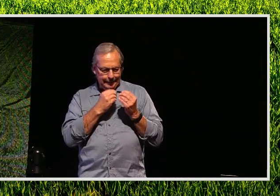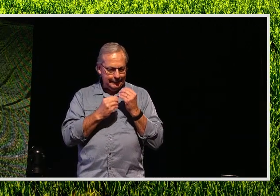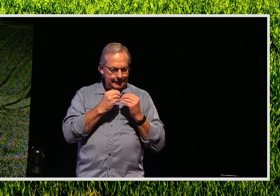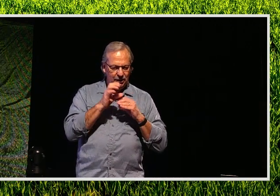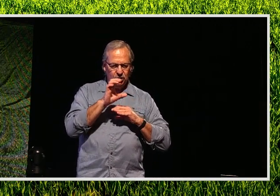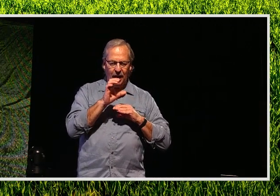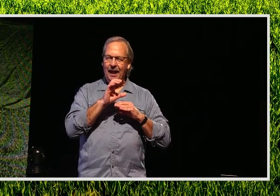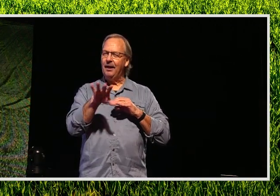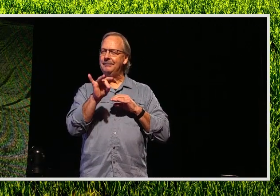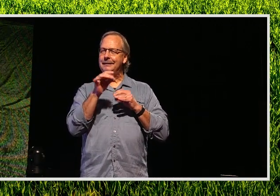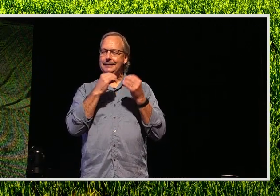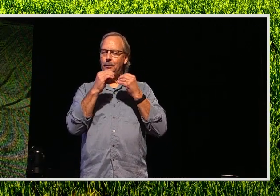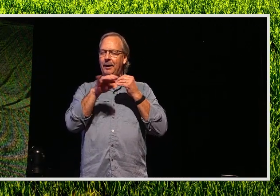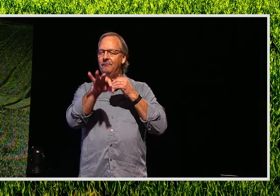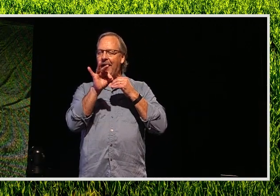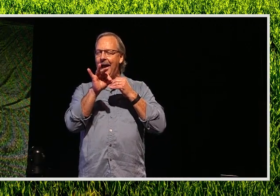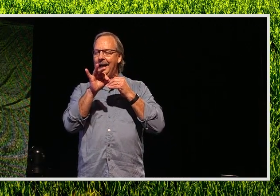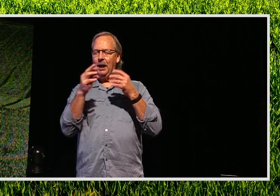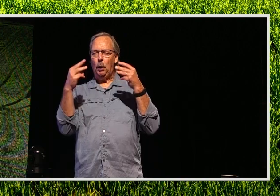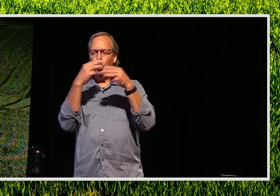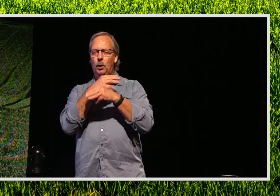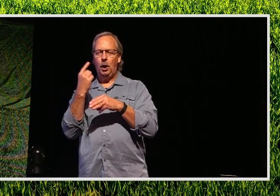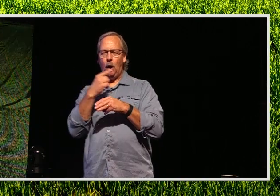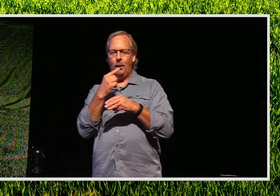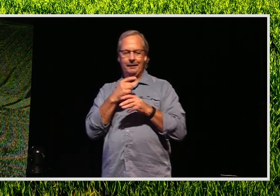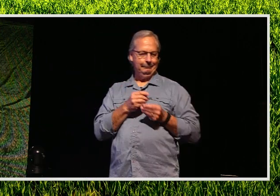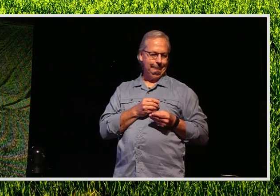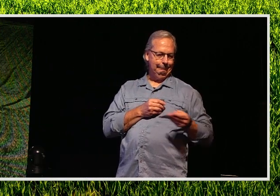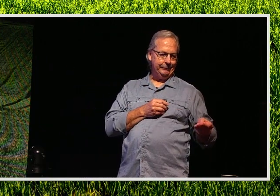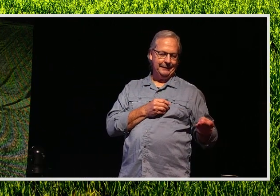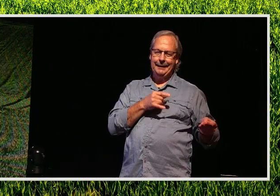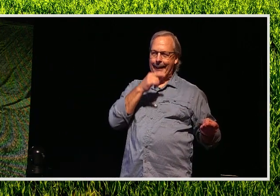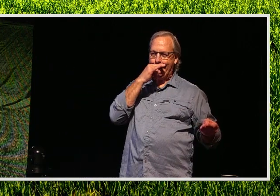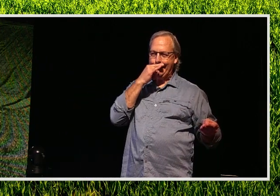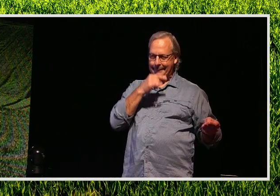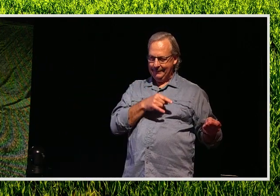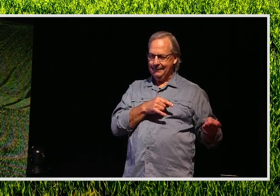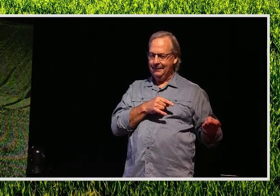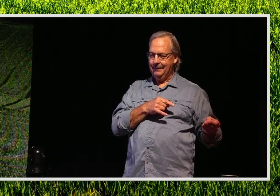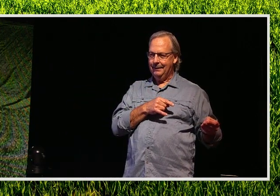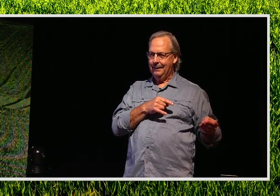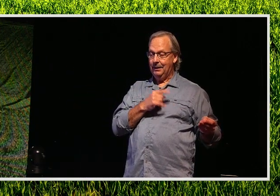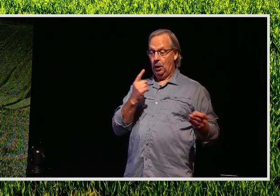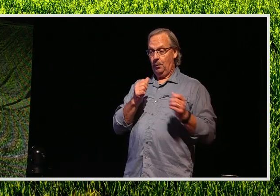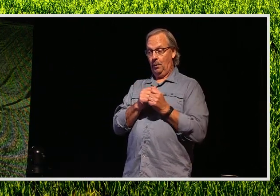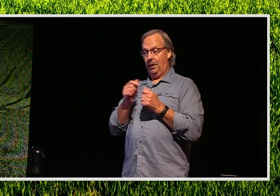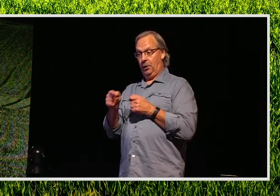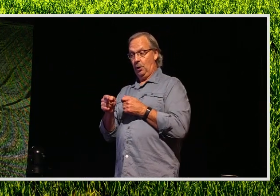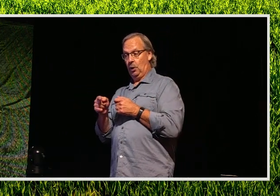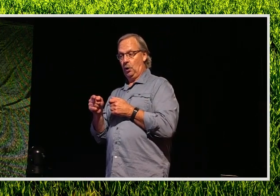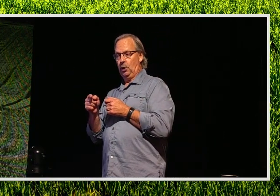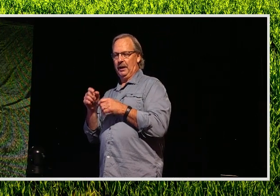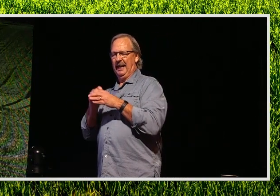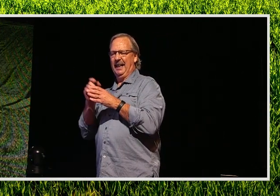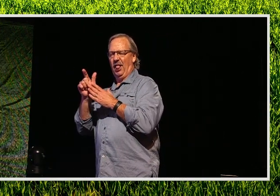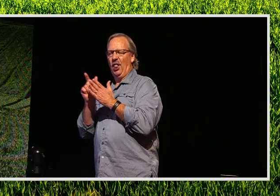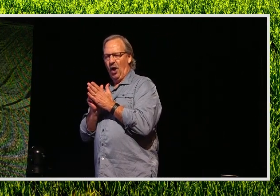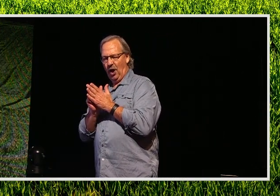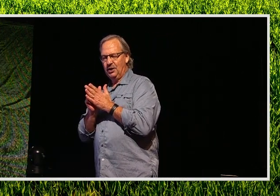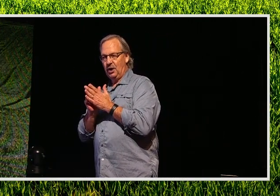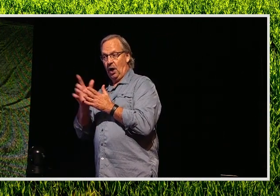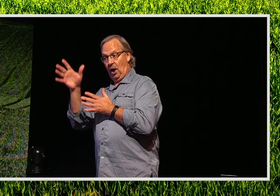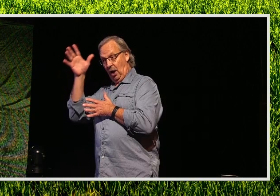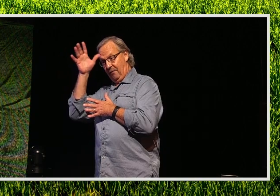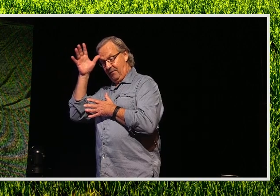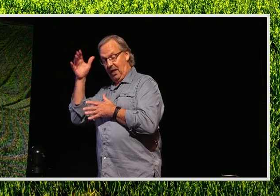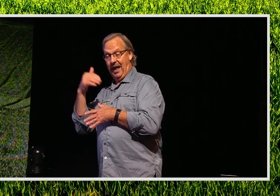whatever he can find, and the worst part about it is he's always sneaking it to the kids. And she also has living with her in-laws, and her father suffers from type